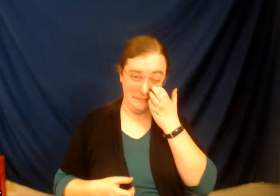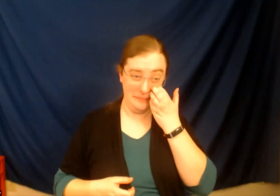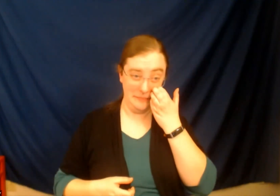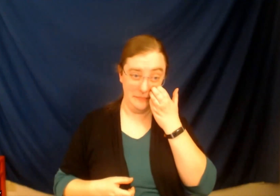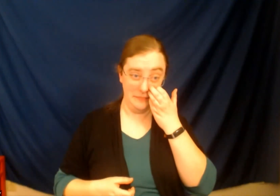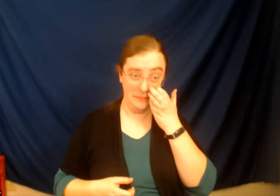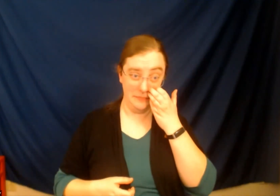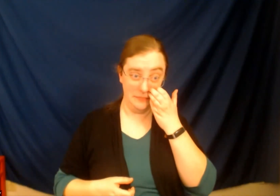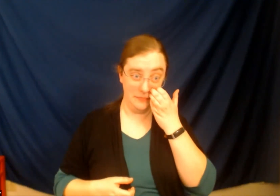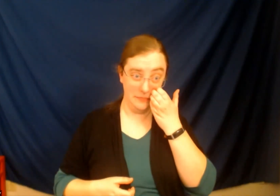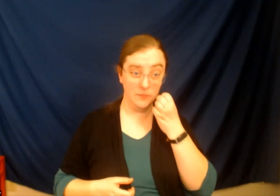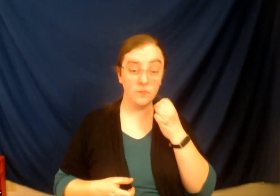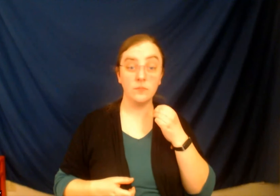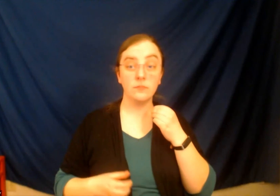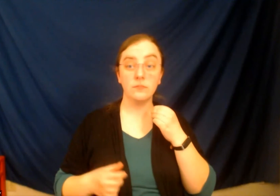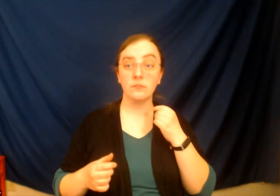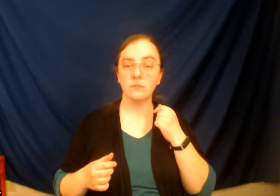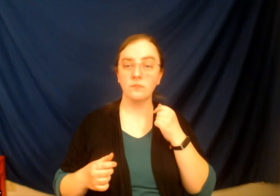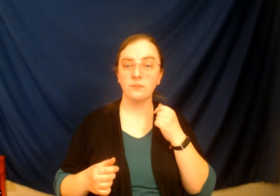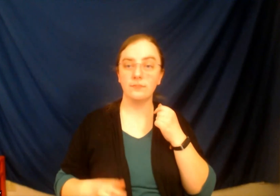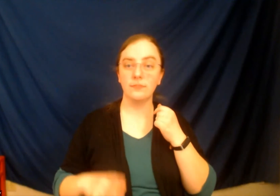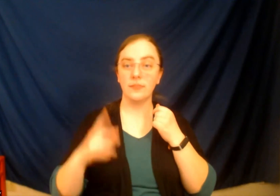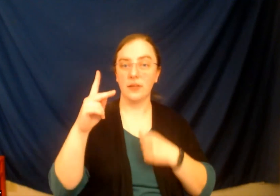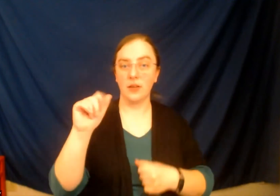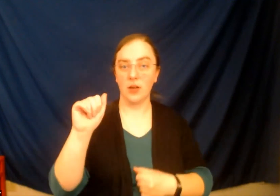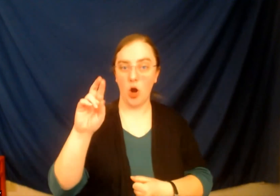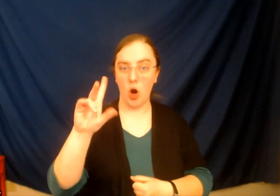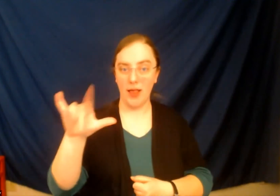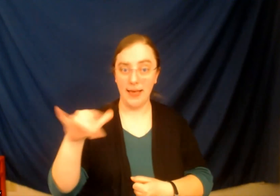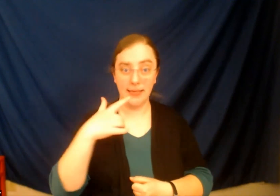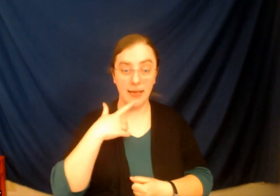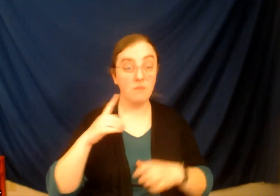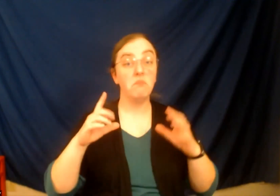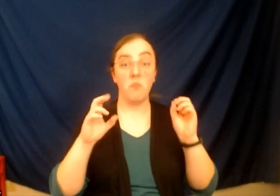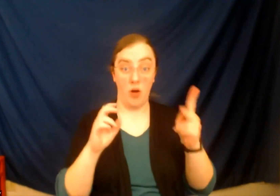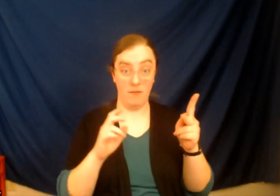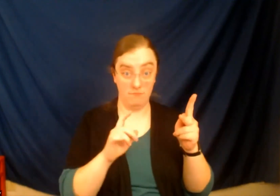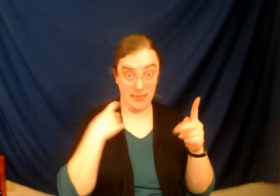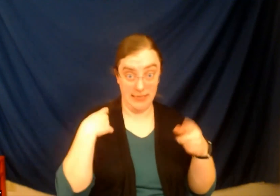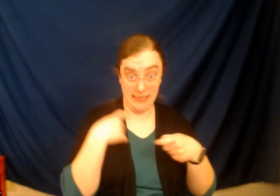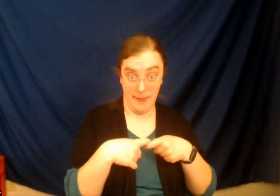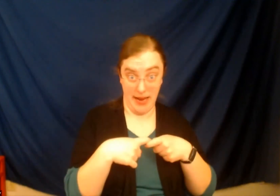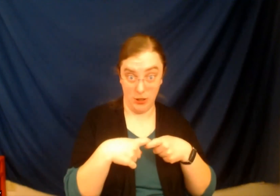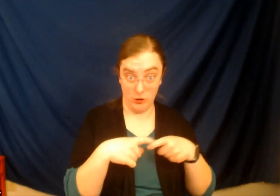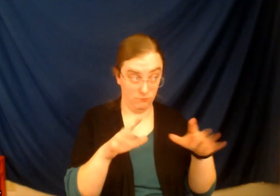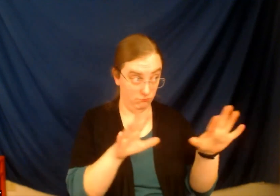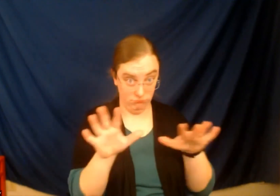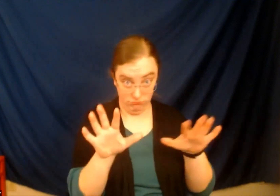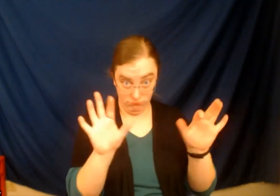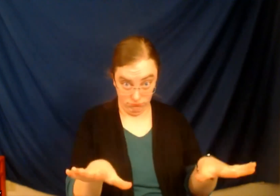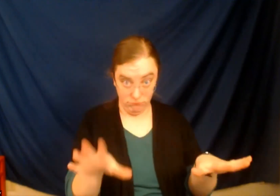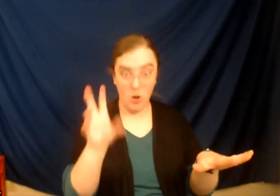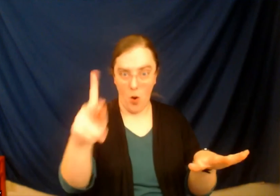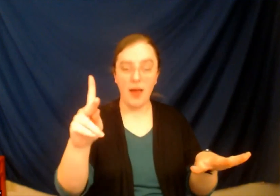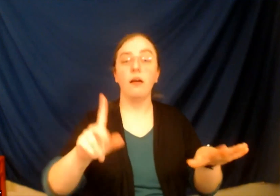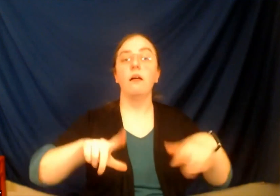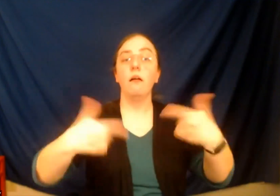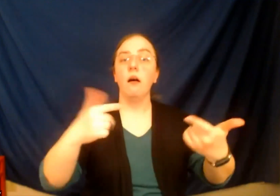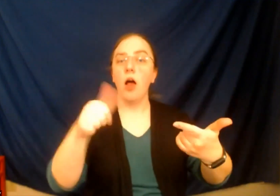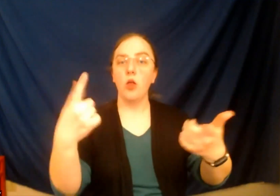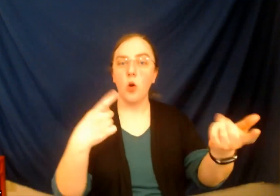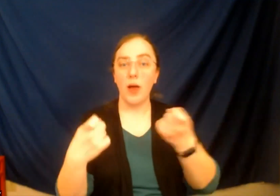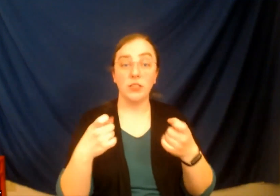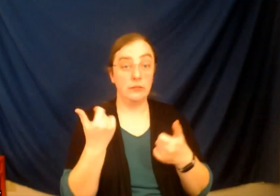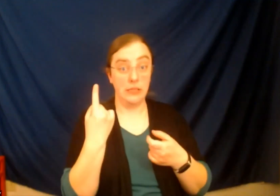Yes. Go ahead, Carly. Oh, I was just getting back to questions, but maybe you're on it. Go for it. So someone was asking, will